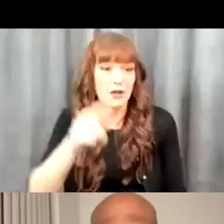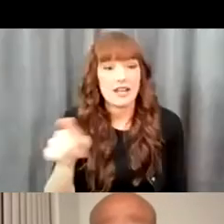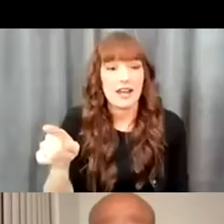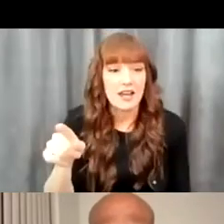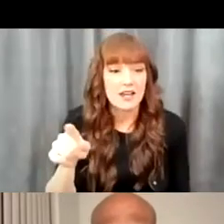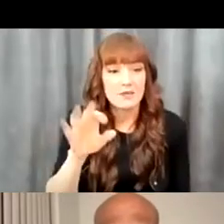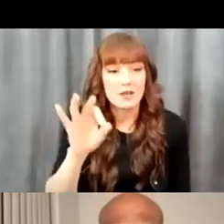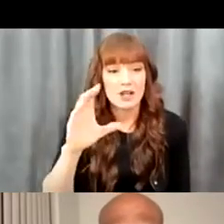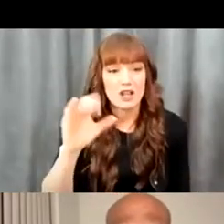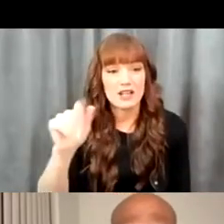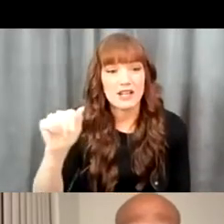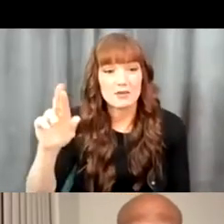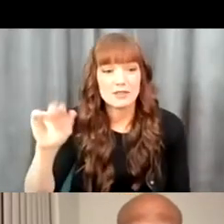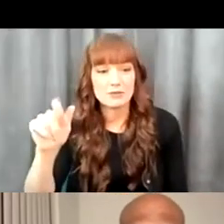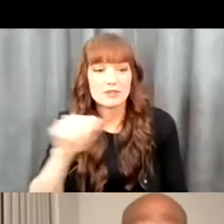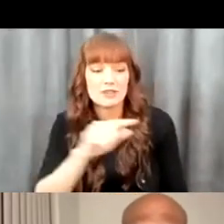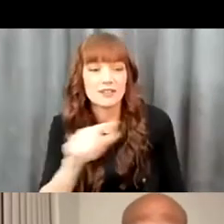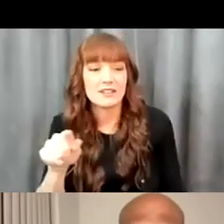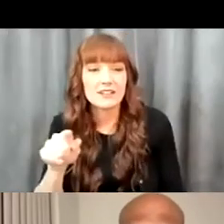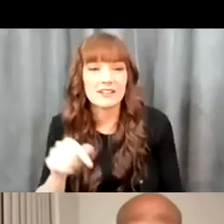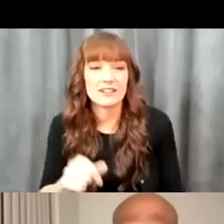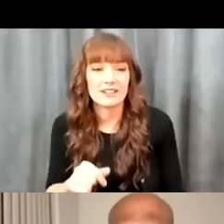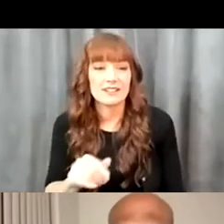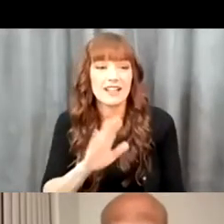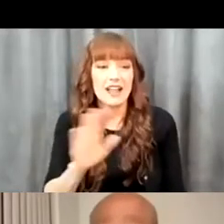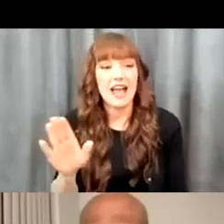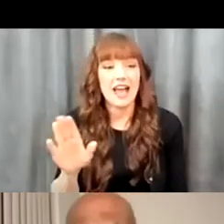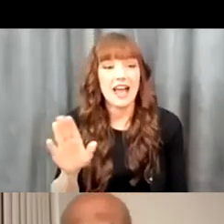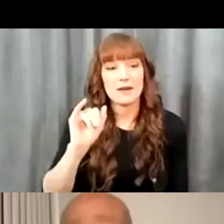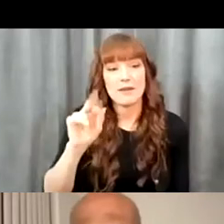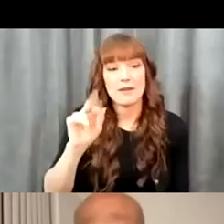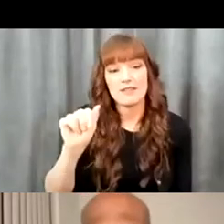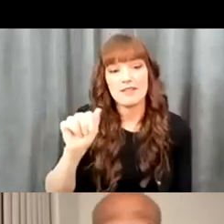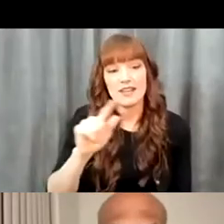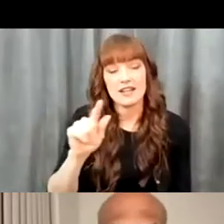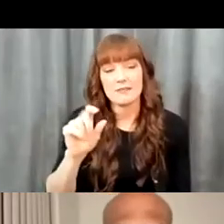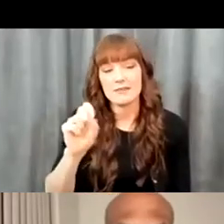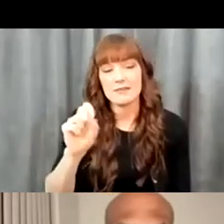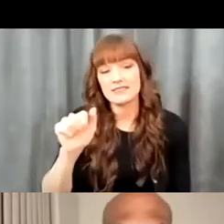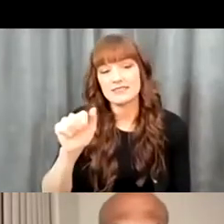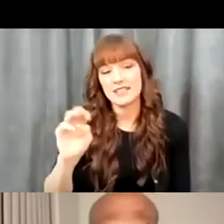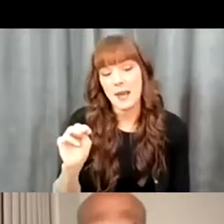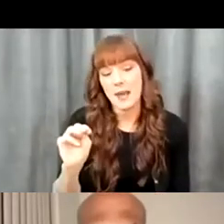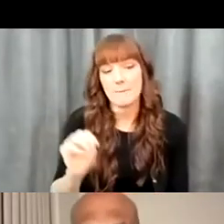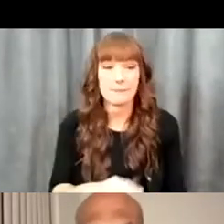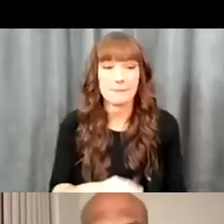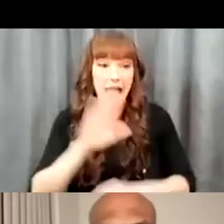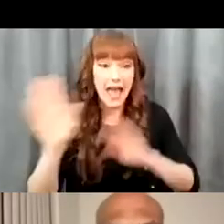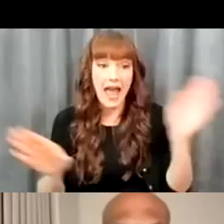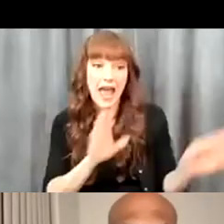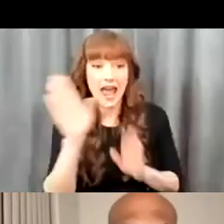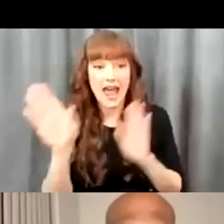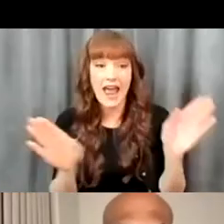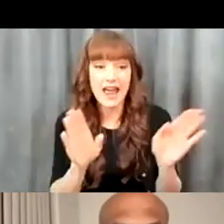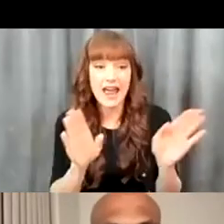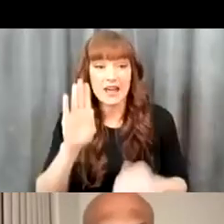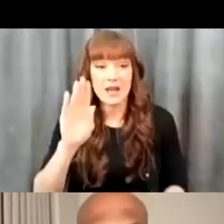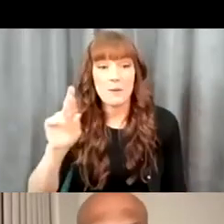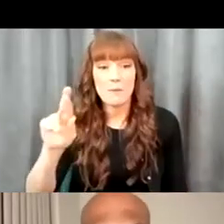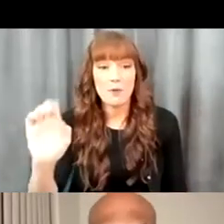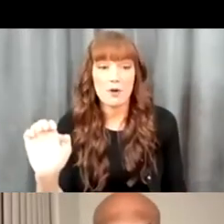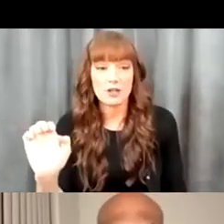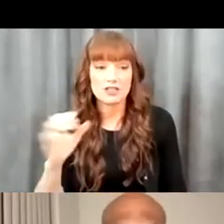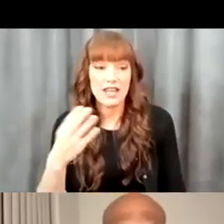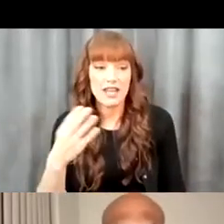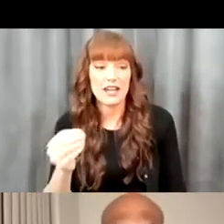Hi, I'm Ivana Lis, and I'm playing Sam. Hello, my name is Borge Etienne, and